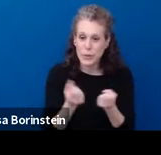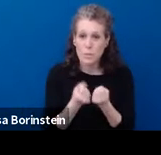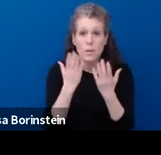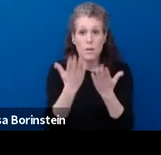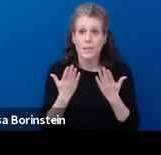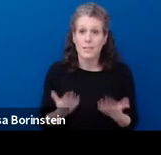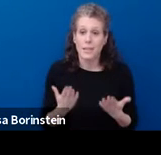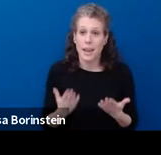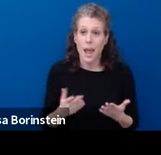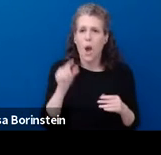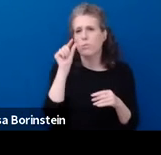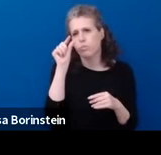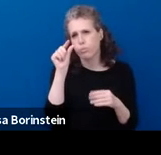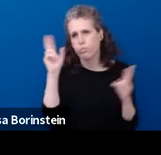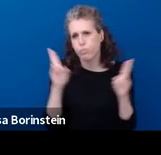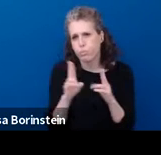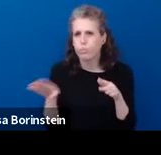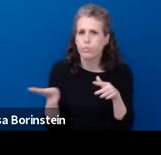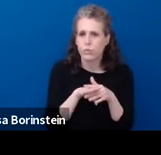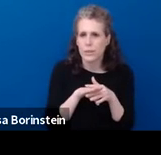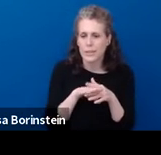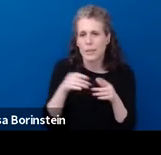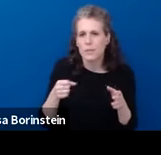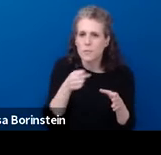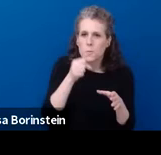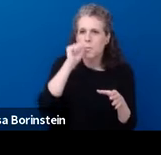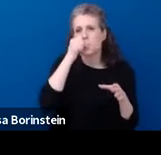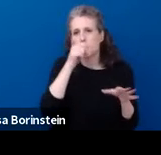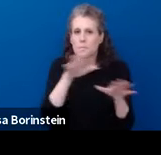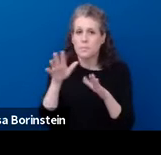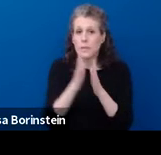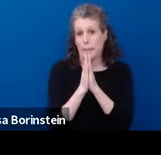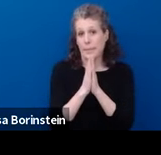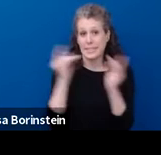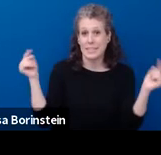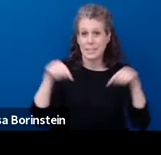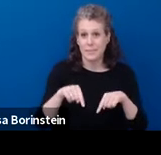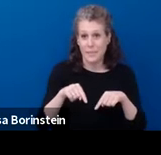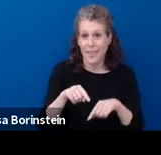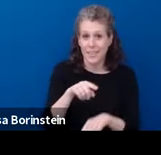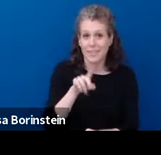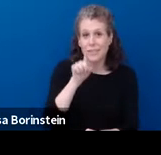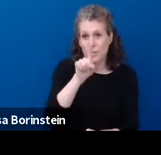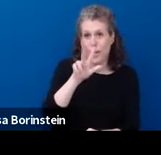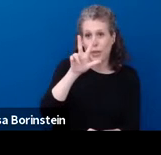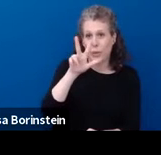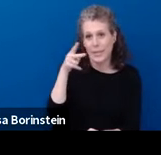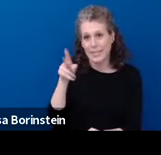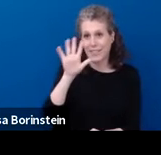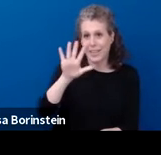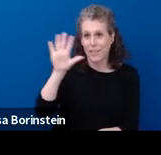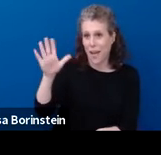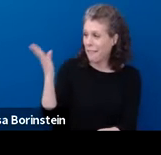will take a short break. So please be back in 13:55. So you have